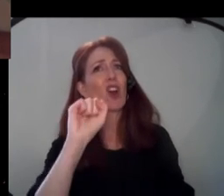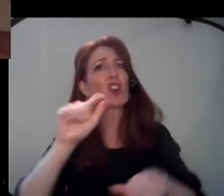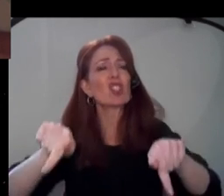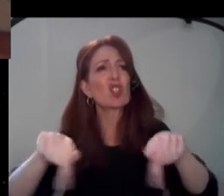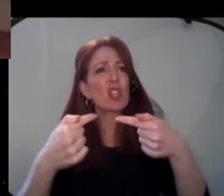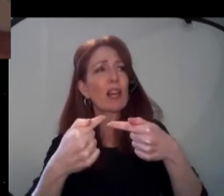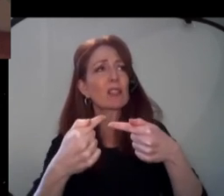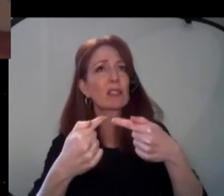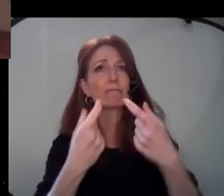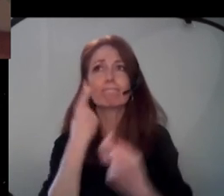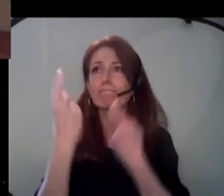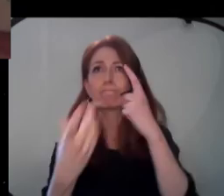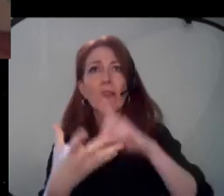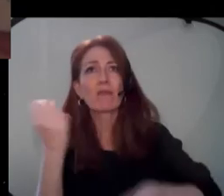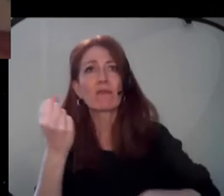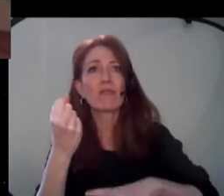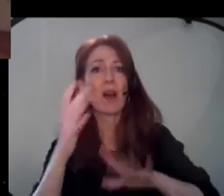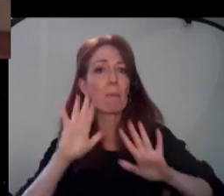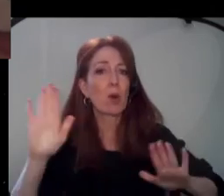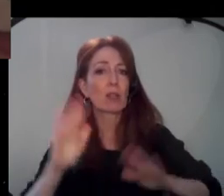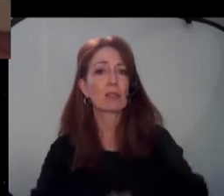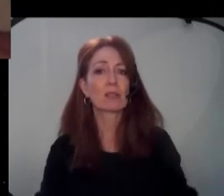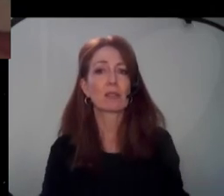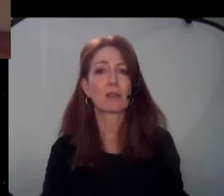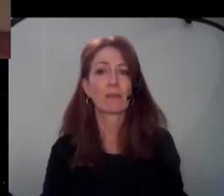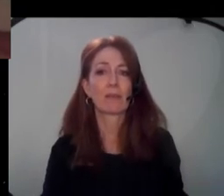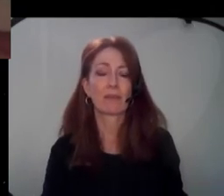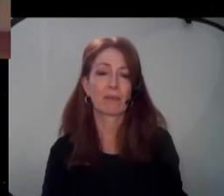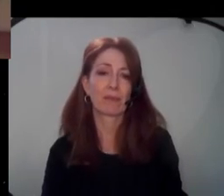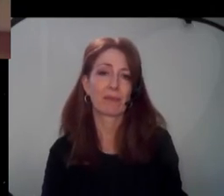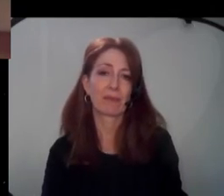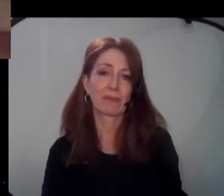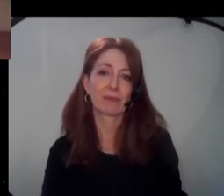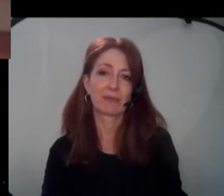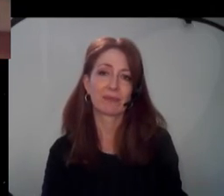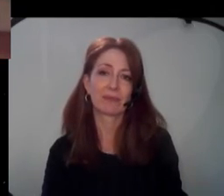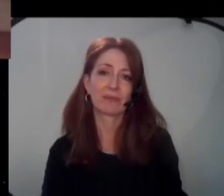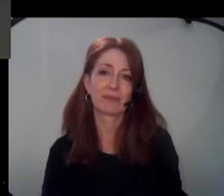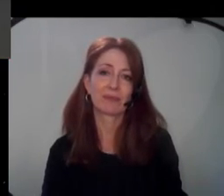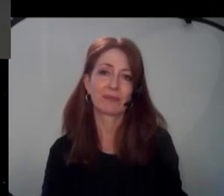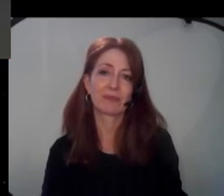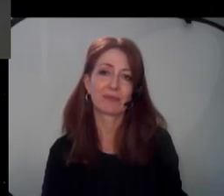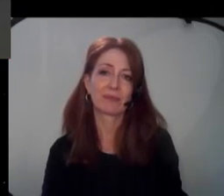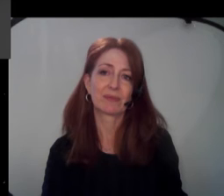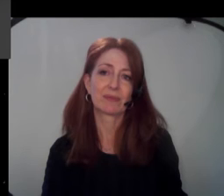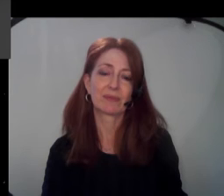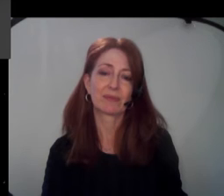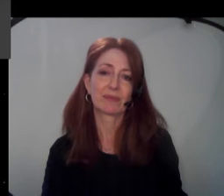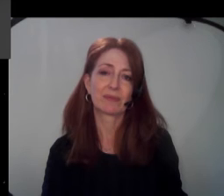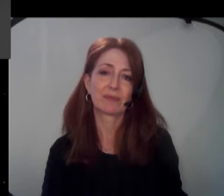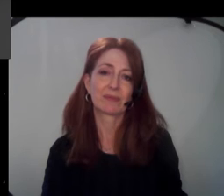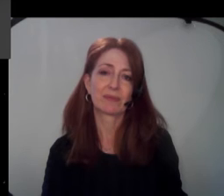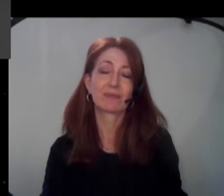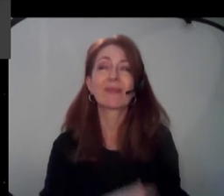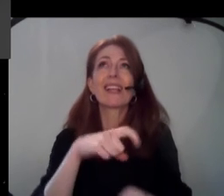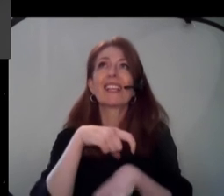find models. Can you talk a bit about that? So you were talking about being chased. Surely that's not allowed. Well, she's kind of, it's funny